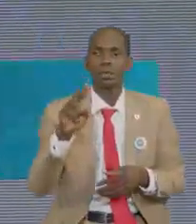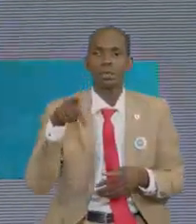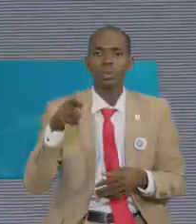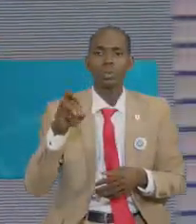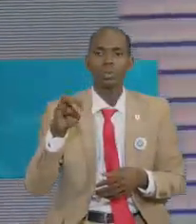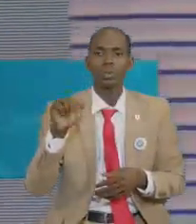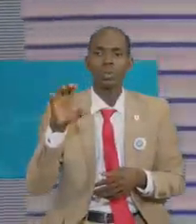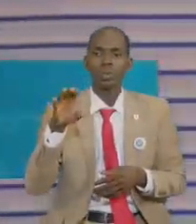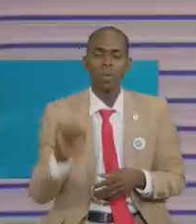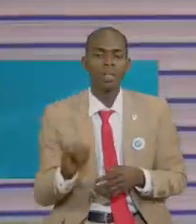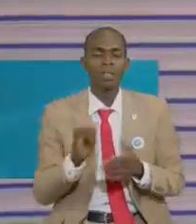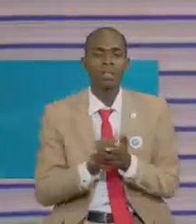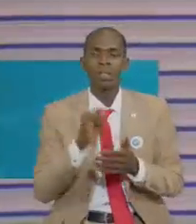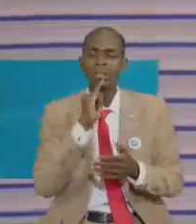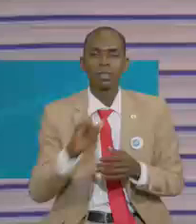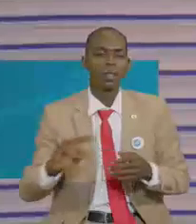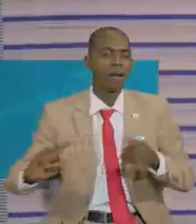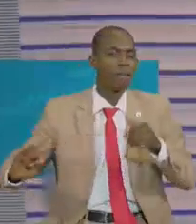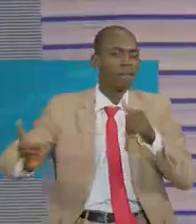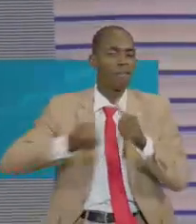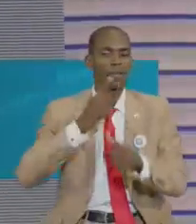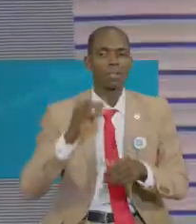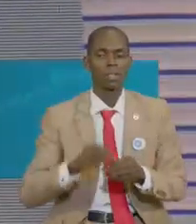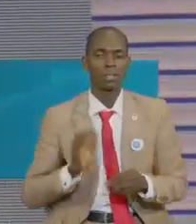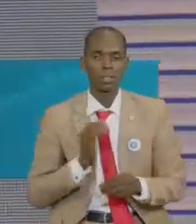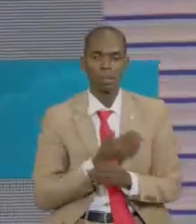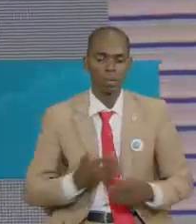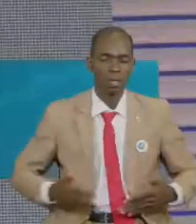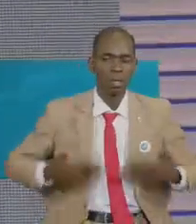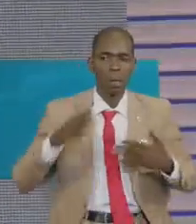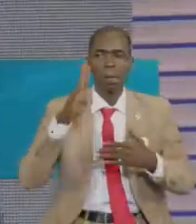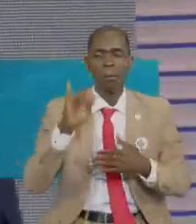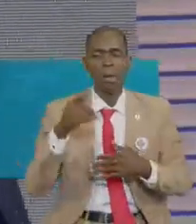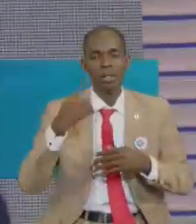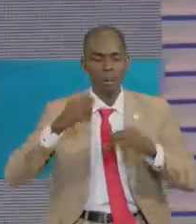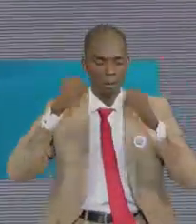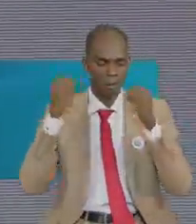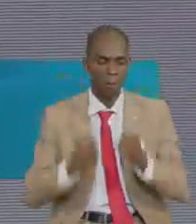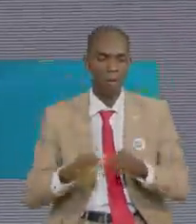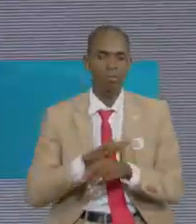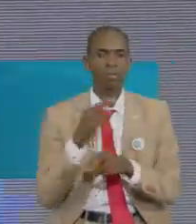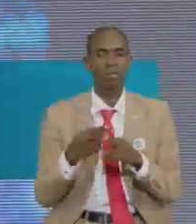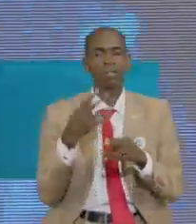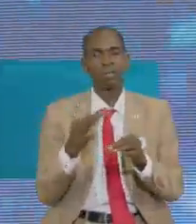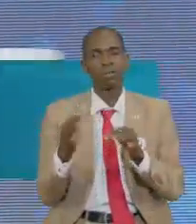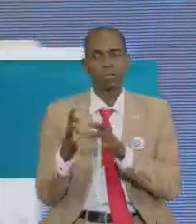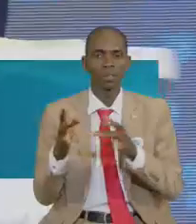uppermost, that is foremost in our lives by the powerful name of Jesus.